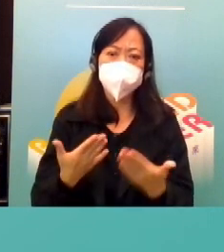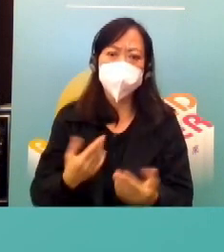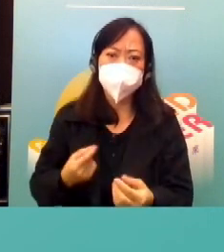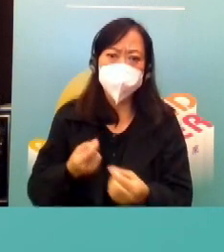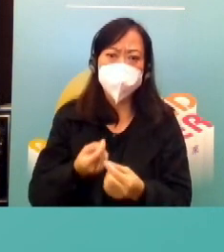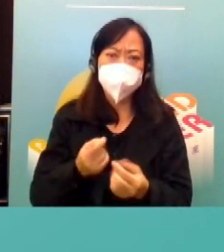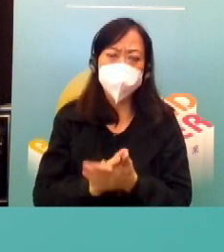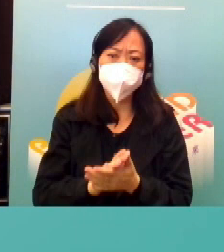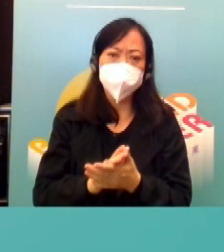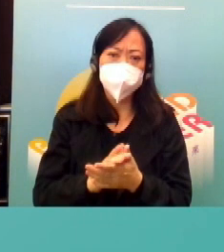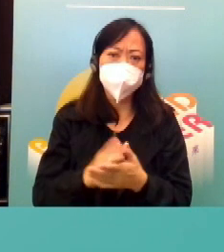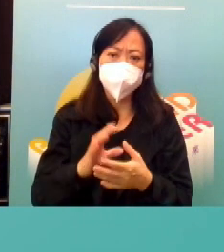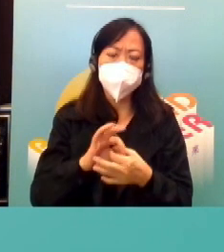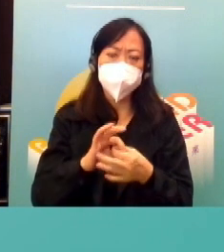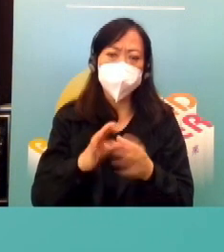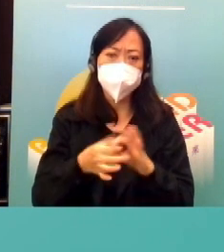gap. Recently,